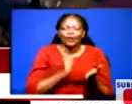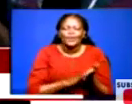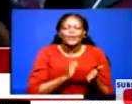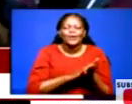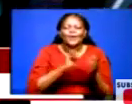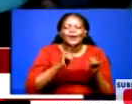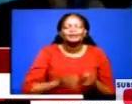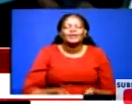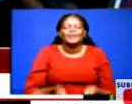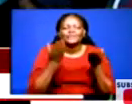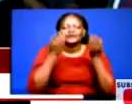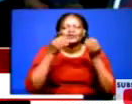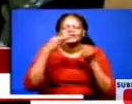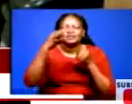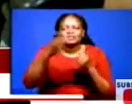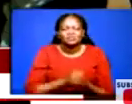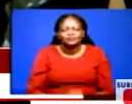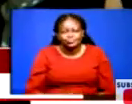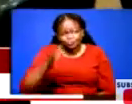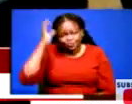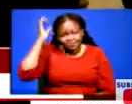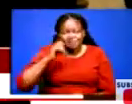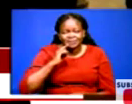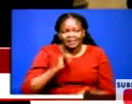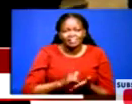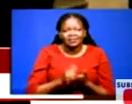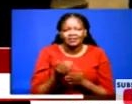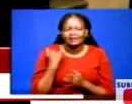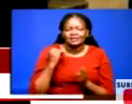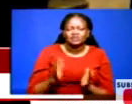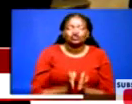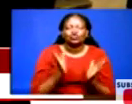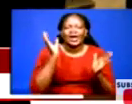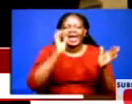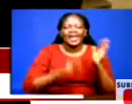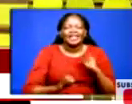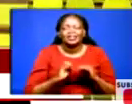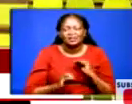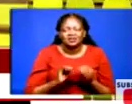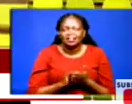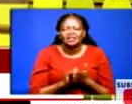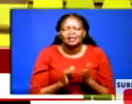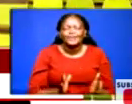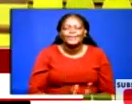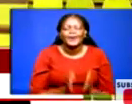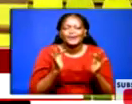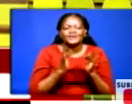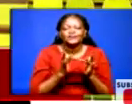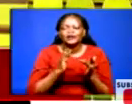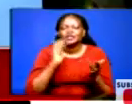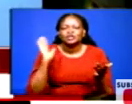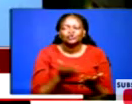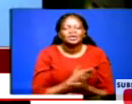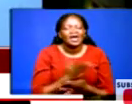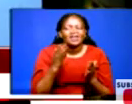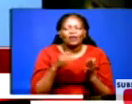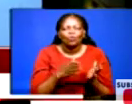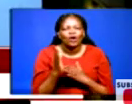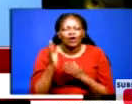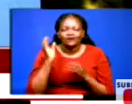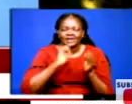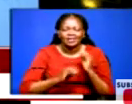in future. Chebukati saying that in the last general elections, the public portal eliminated any avenue of